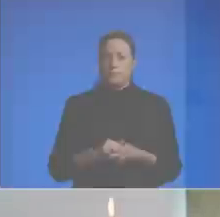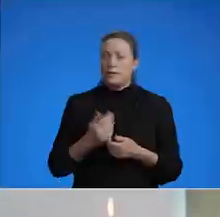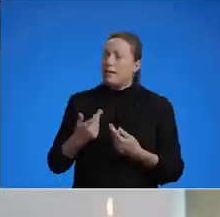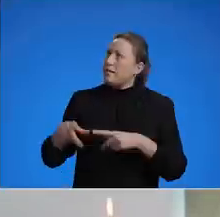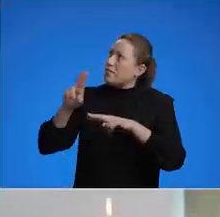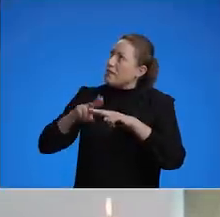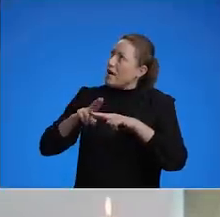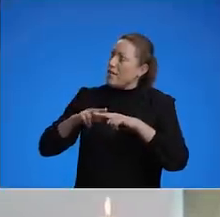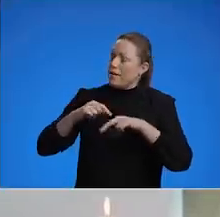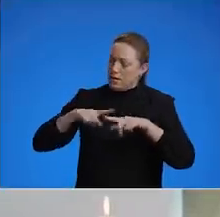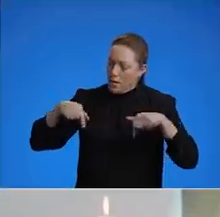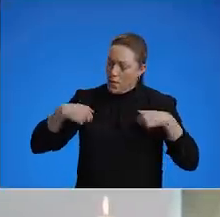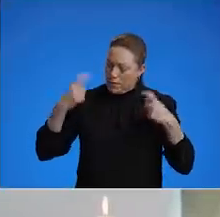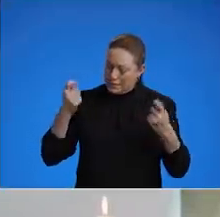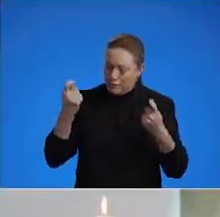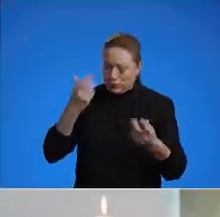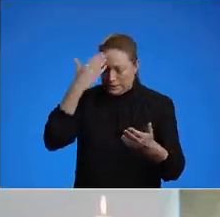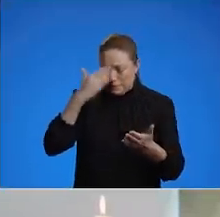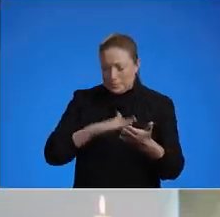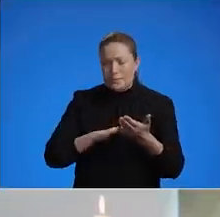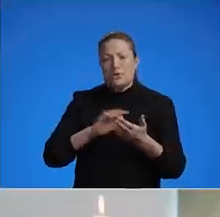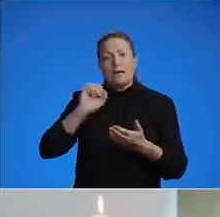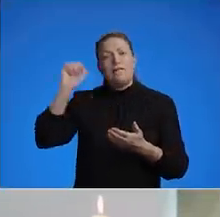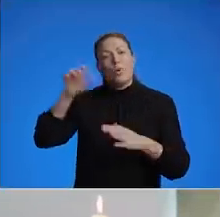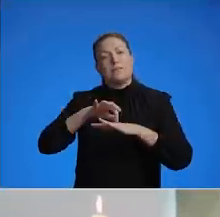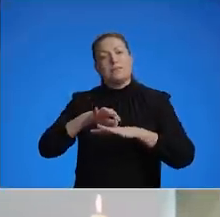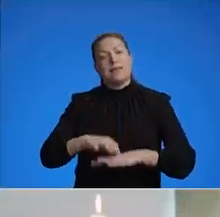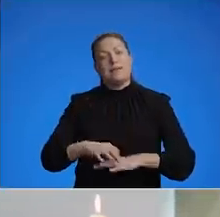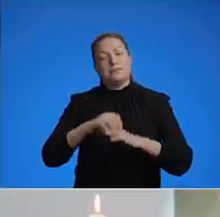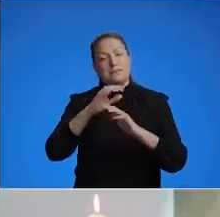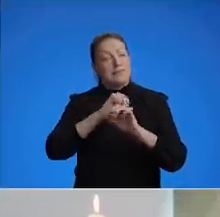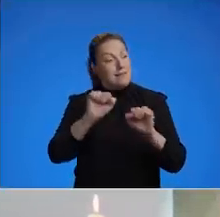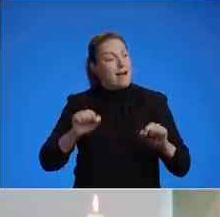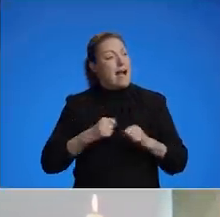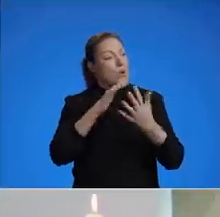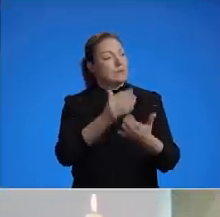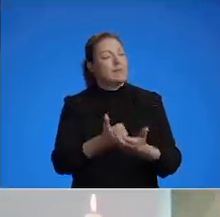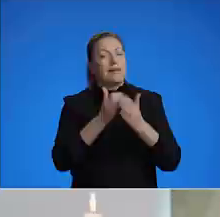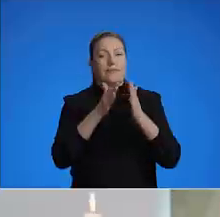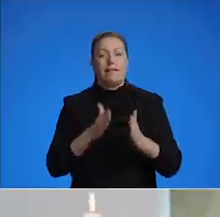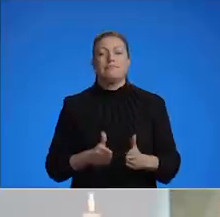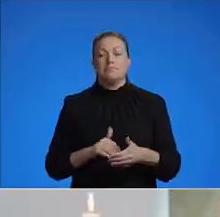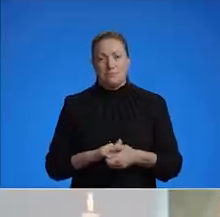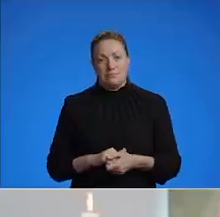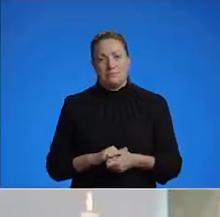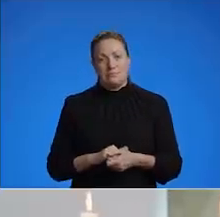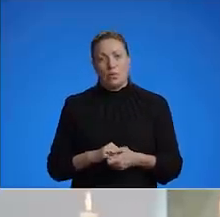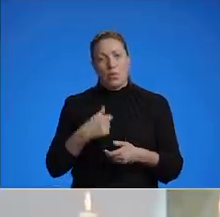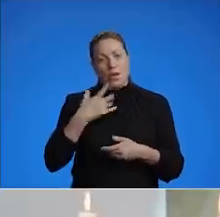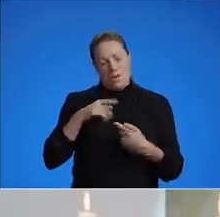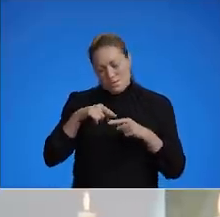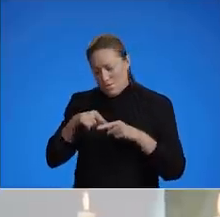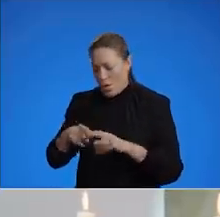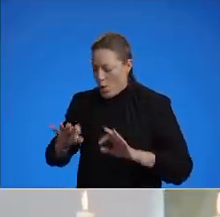Therefore, Father, as we celebrate the memorial of Christ your Son, our Saviour, whom you led through his passion and death on the